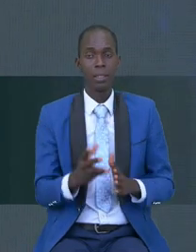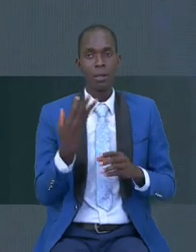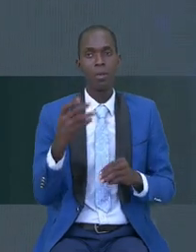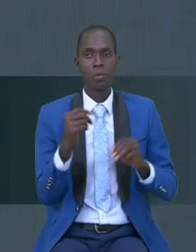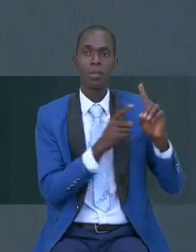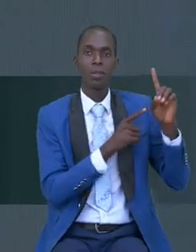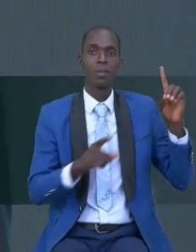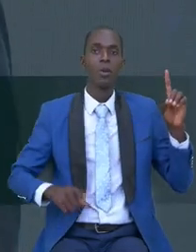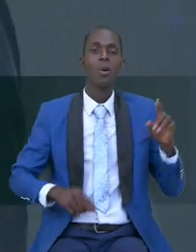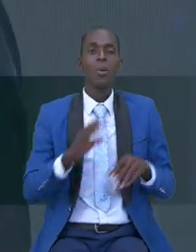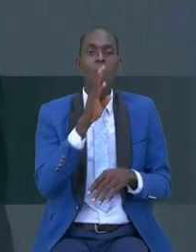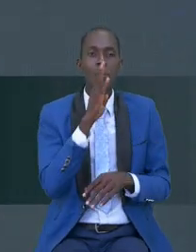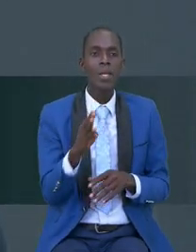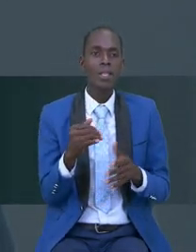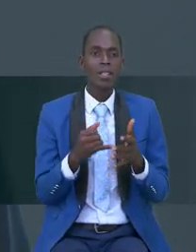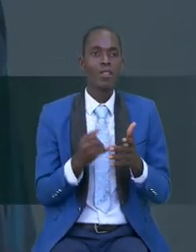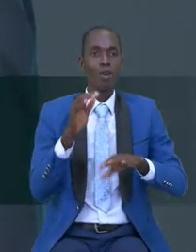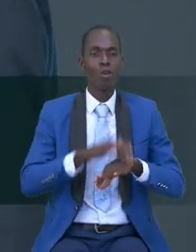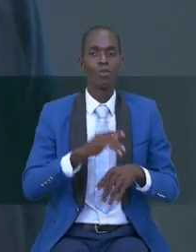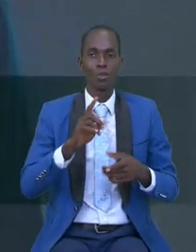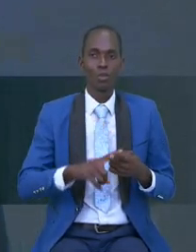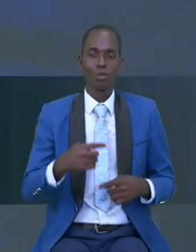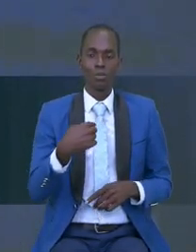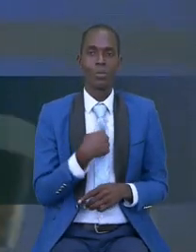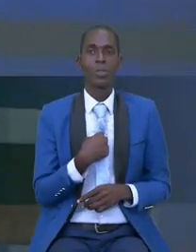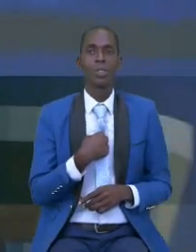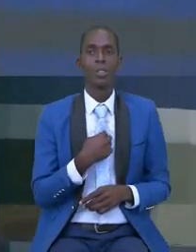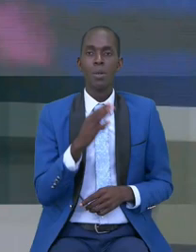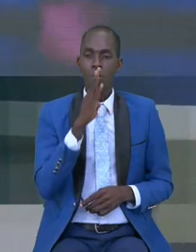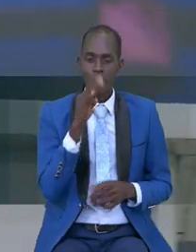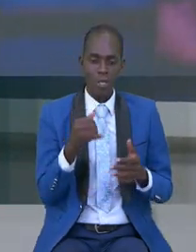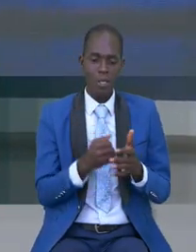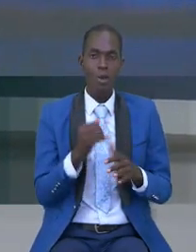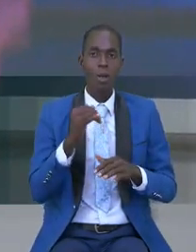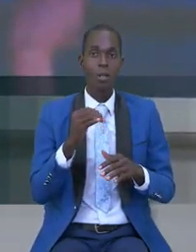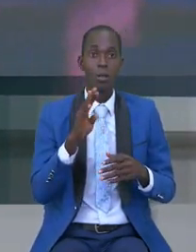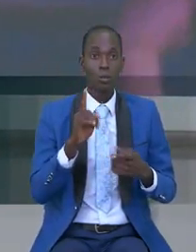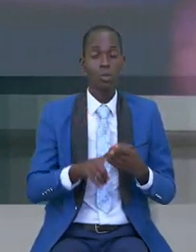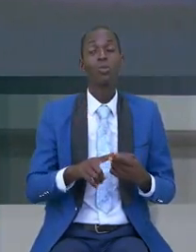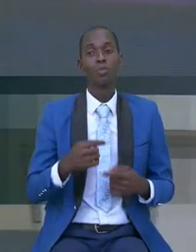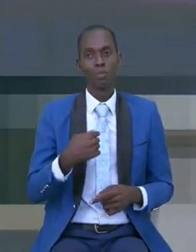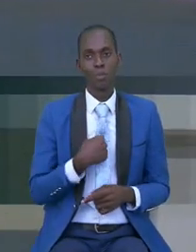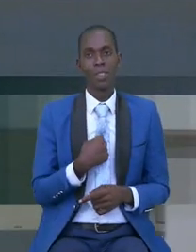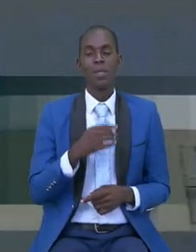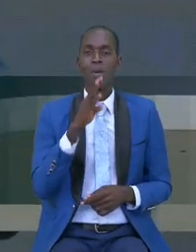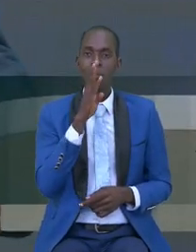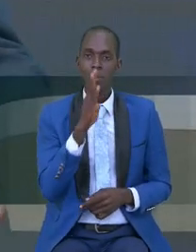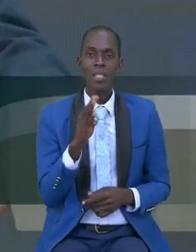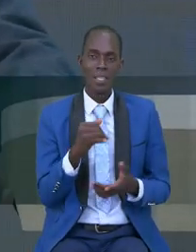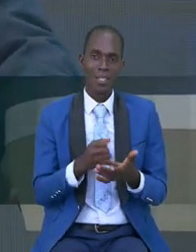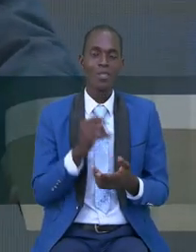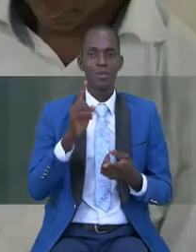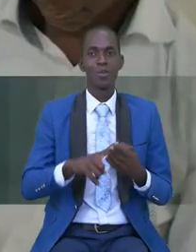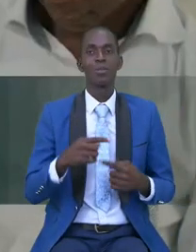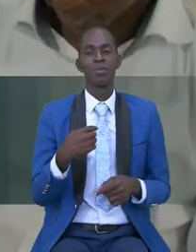Lord, be it unto me. Be it unto me. Be it unto